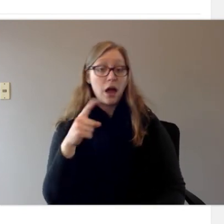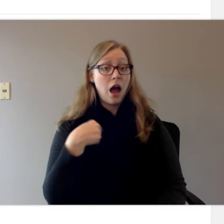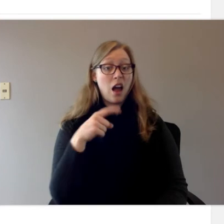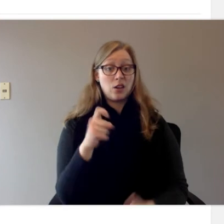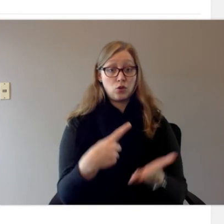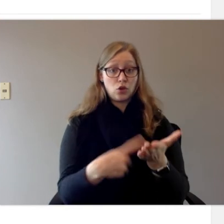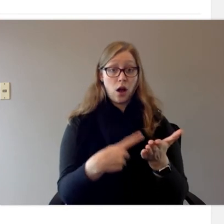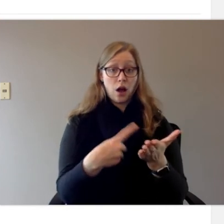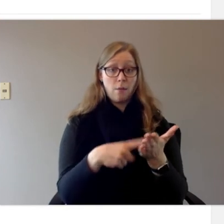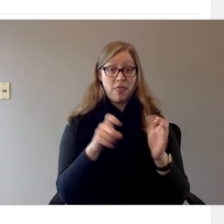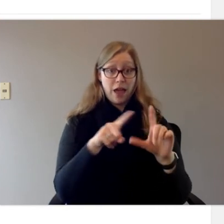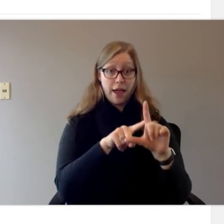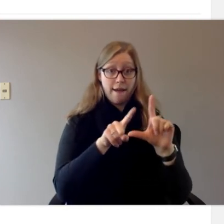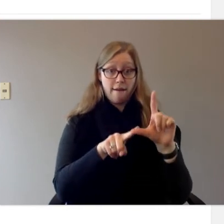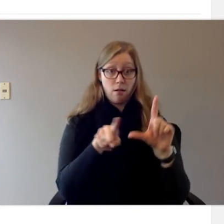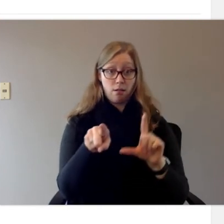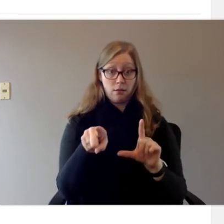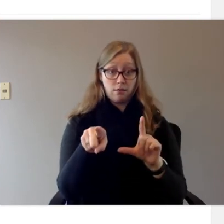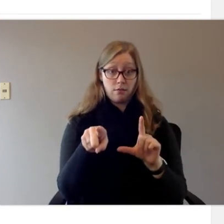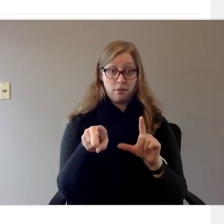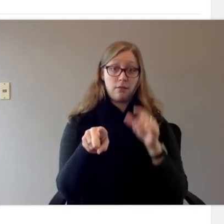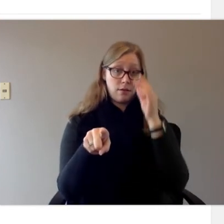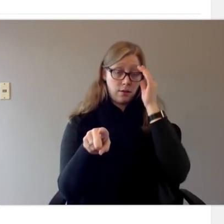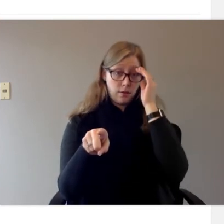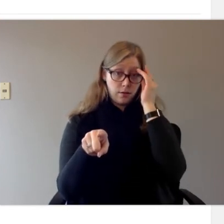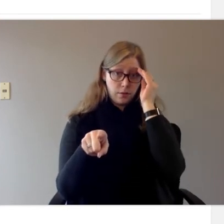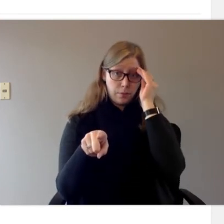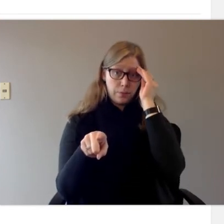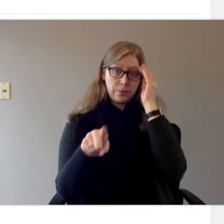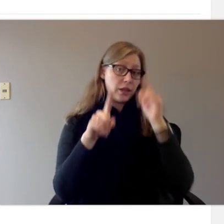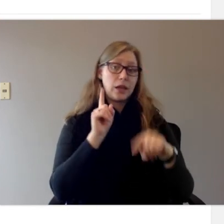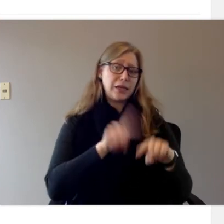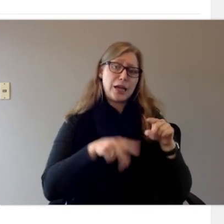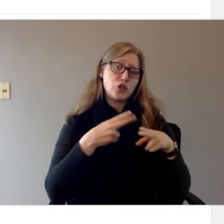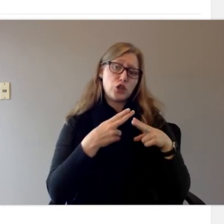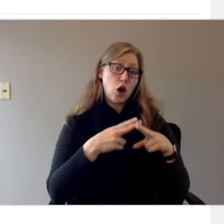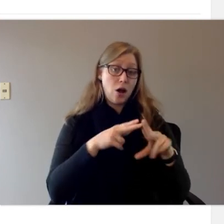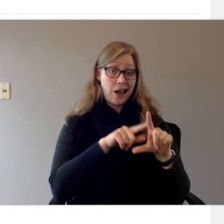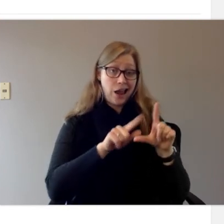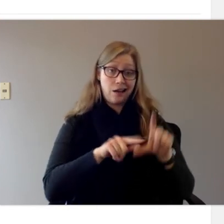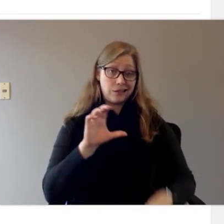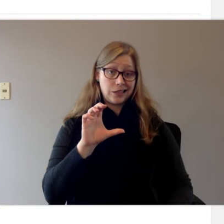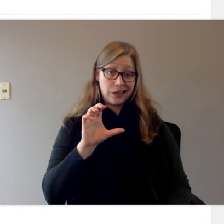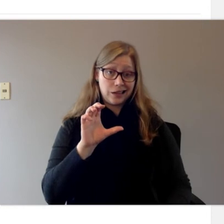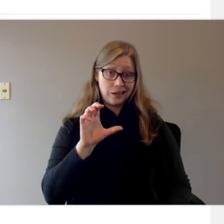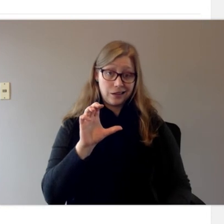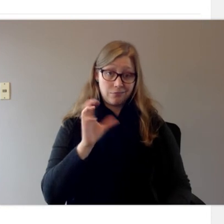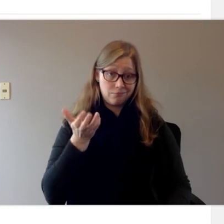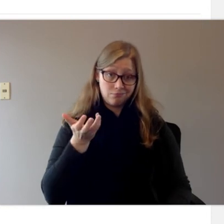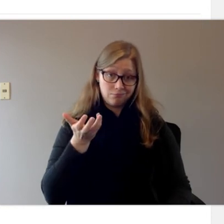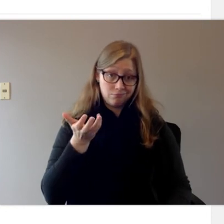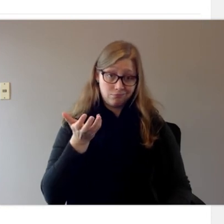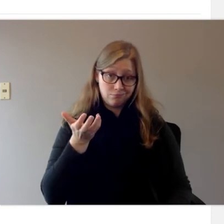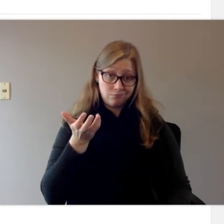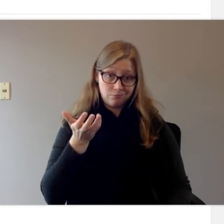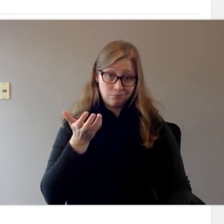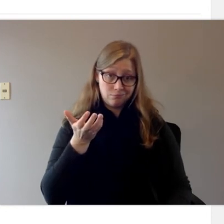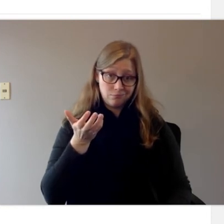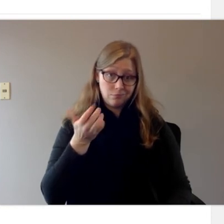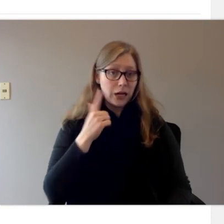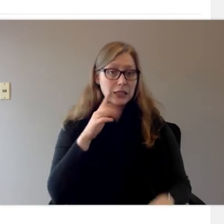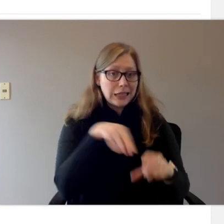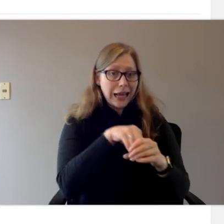about that angle here. And so we can't just call it angle C because it's in two different